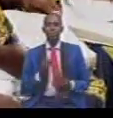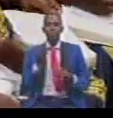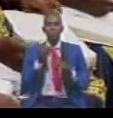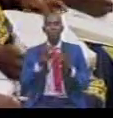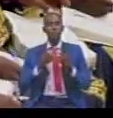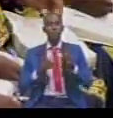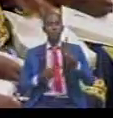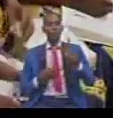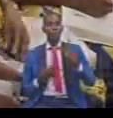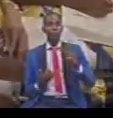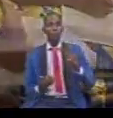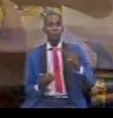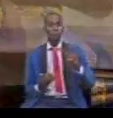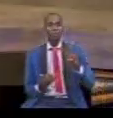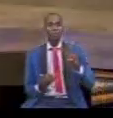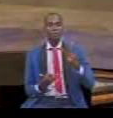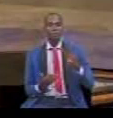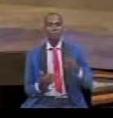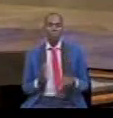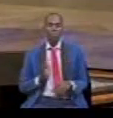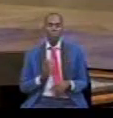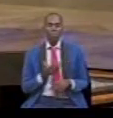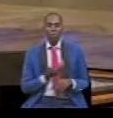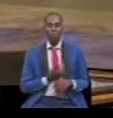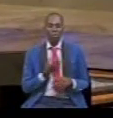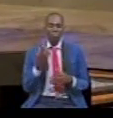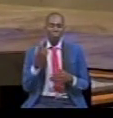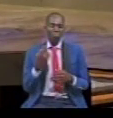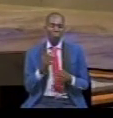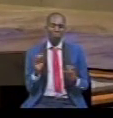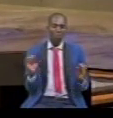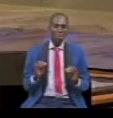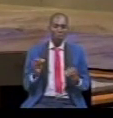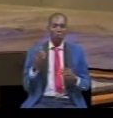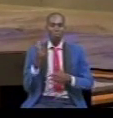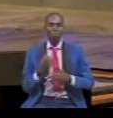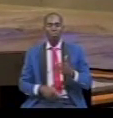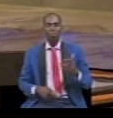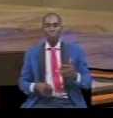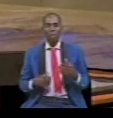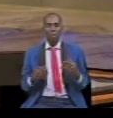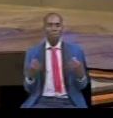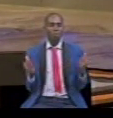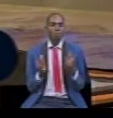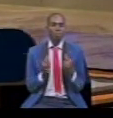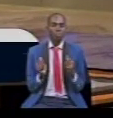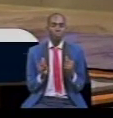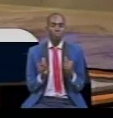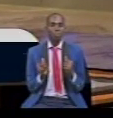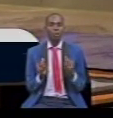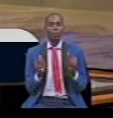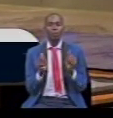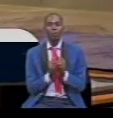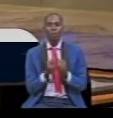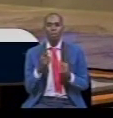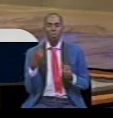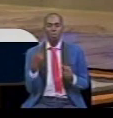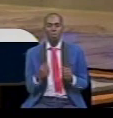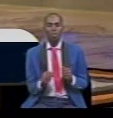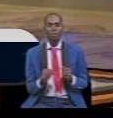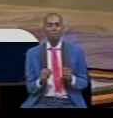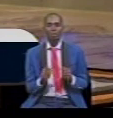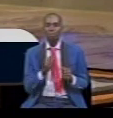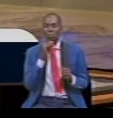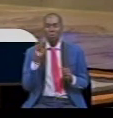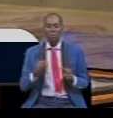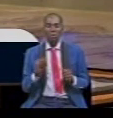two now, a causeless panic wastes unnecessary torment.